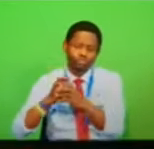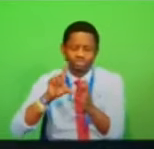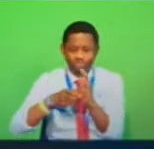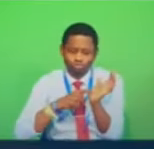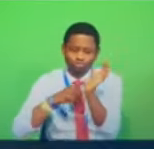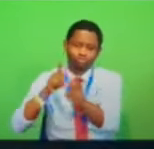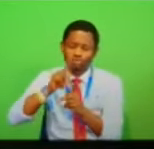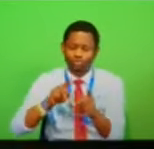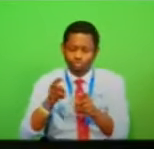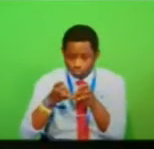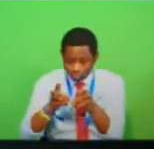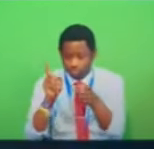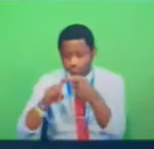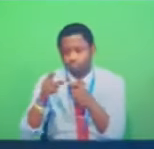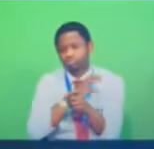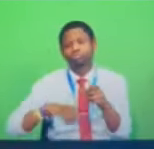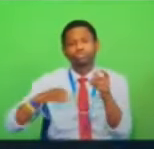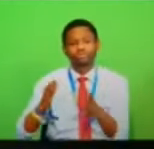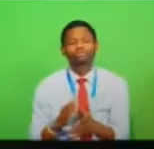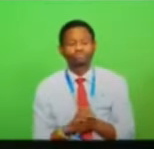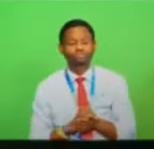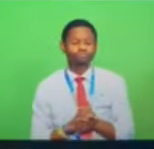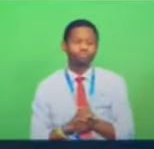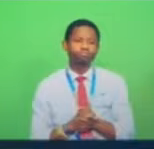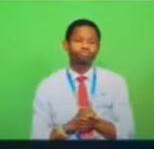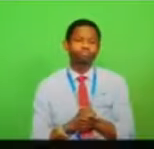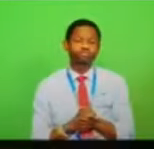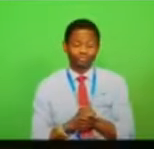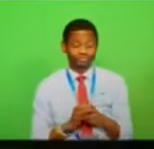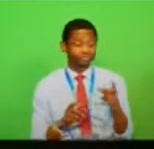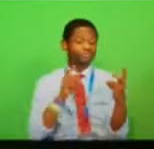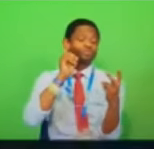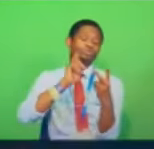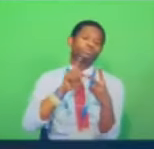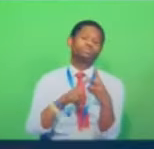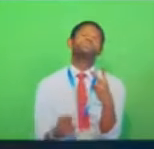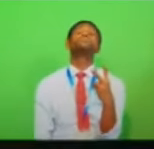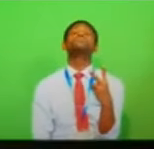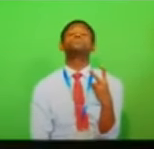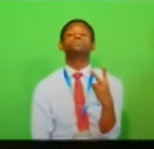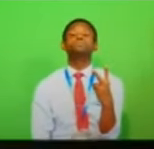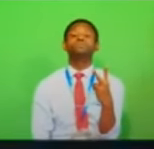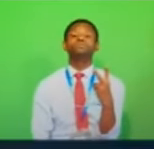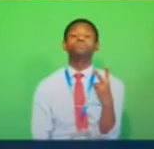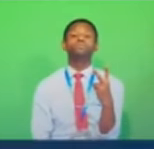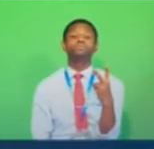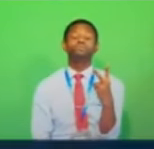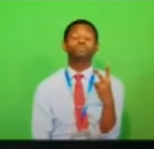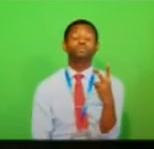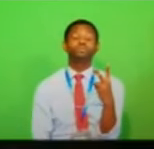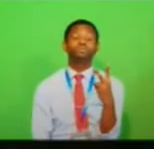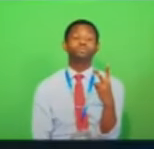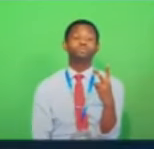Christ. To Christ. Hallelujah. Now, the second thing I want to humbly suggest, our dear chairman, is that during